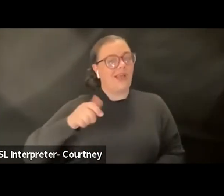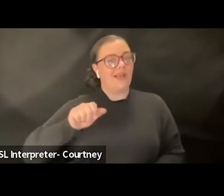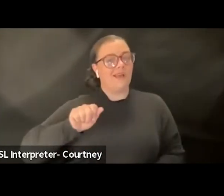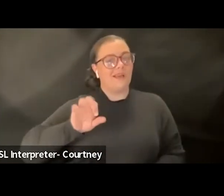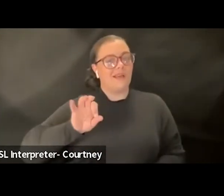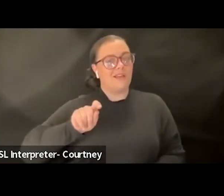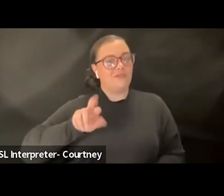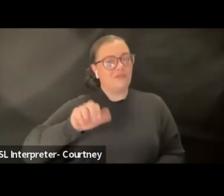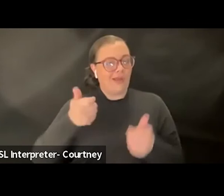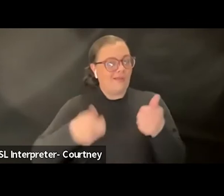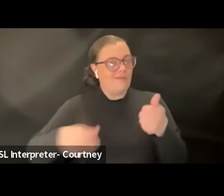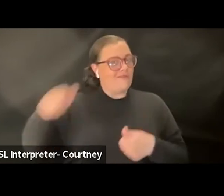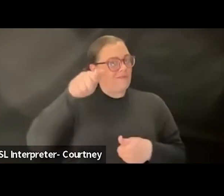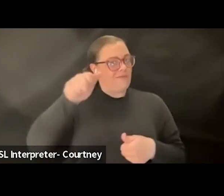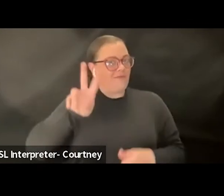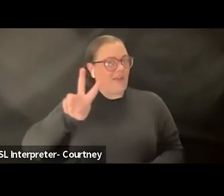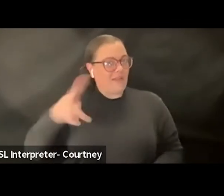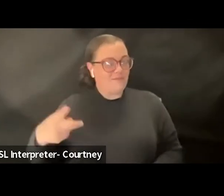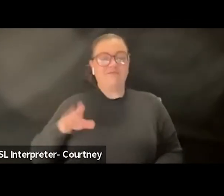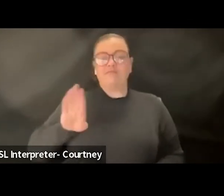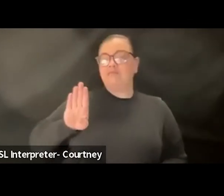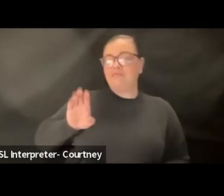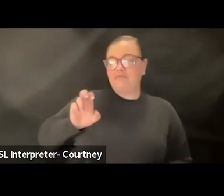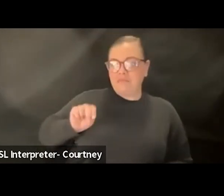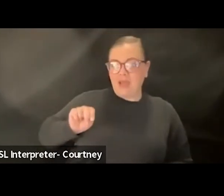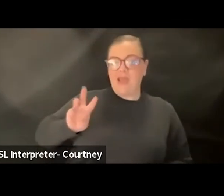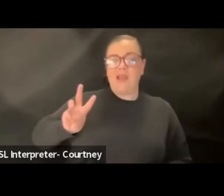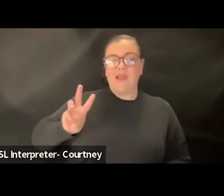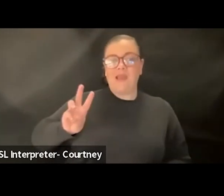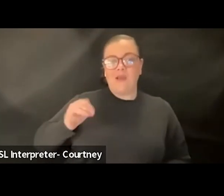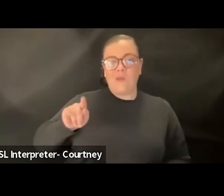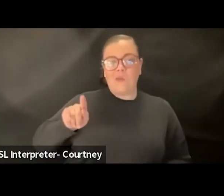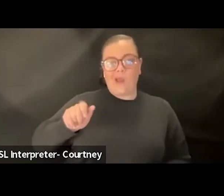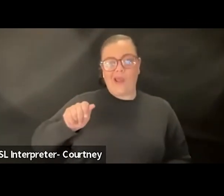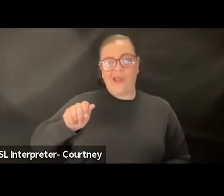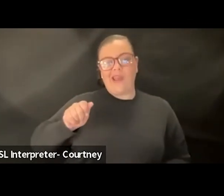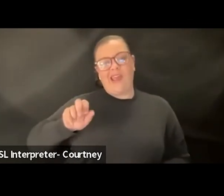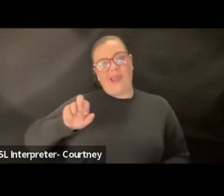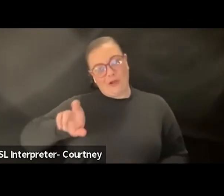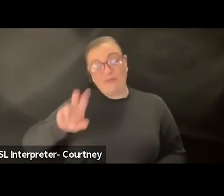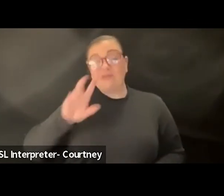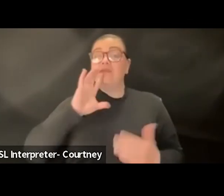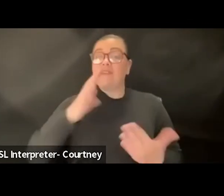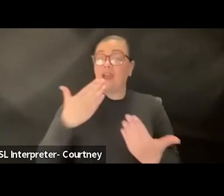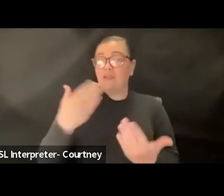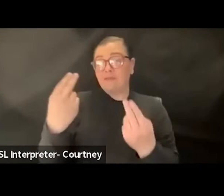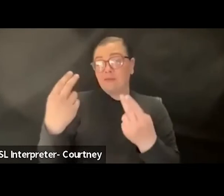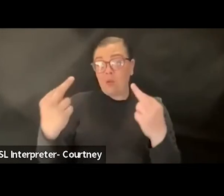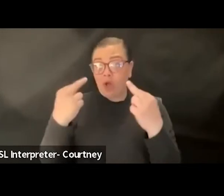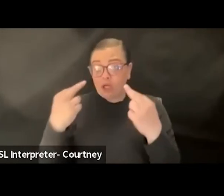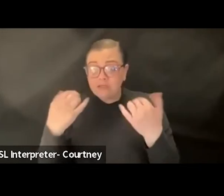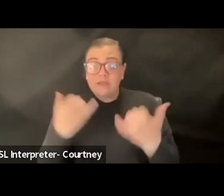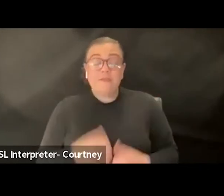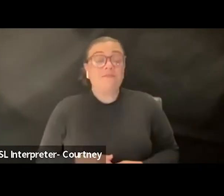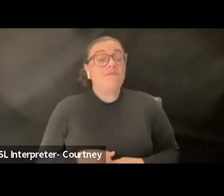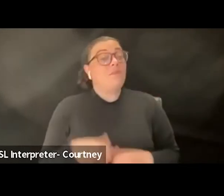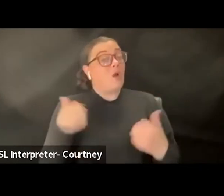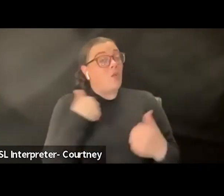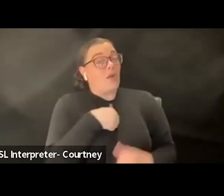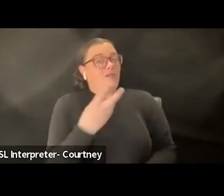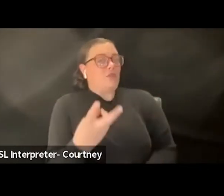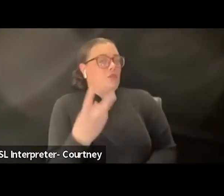Whitehair. Thank you all for joining us for another SAG-AFTRA program on YouTube. We are joined today by American Sign